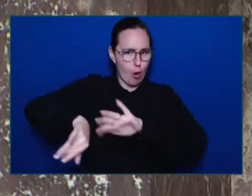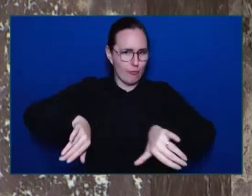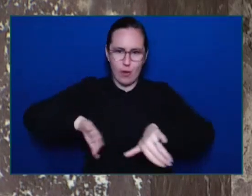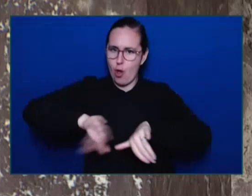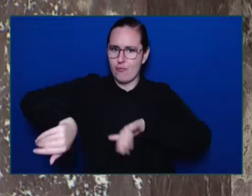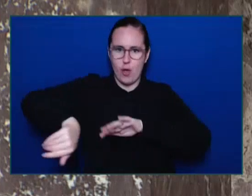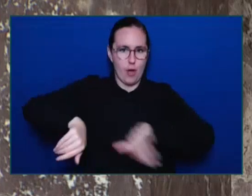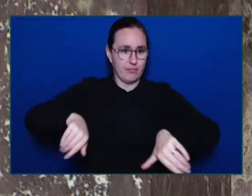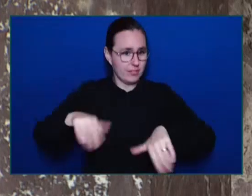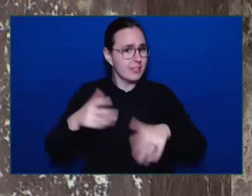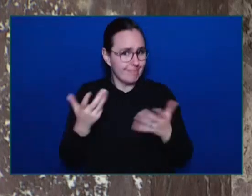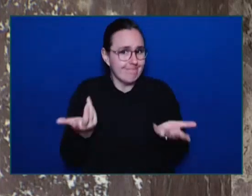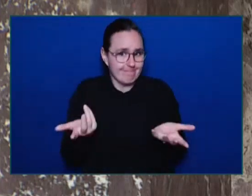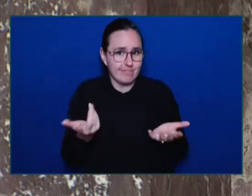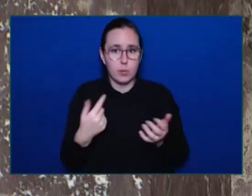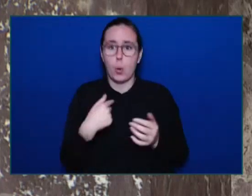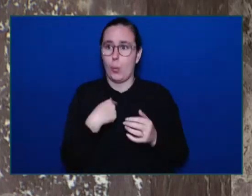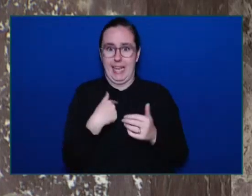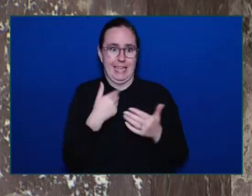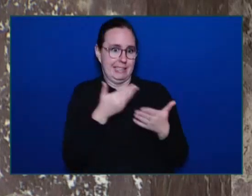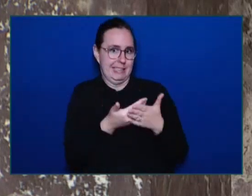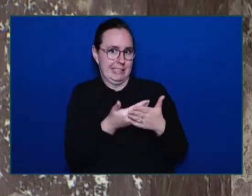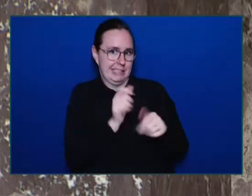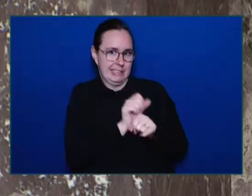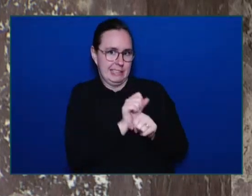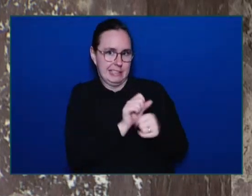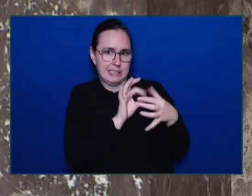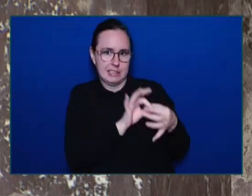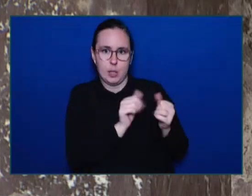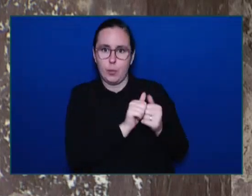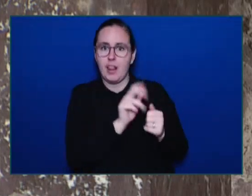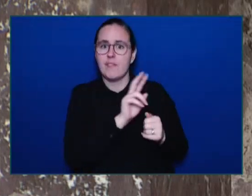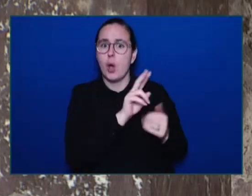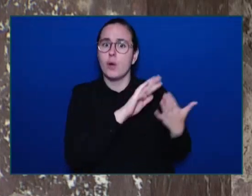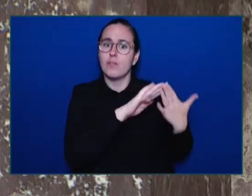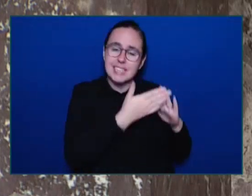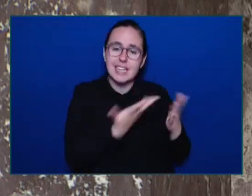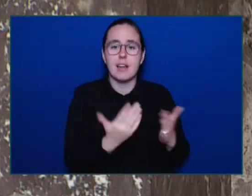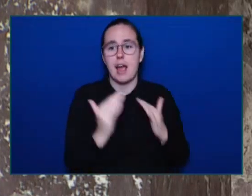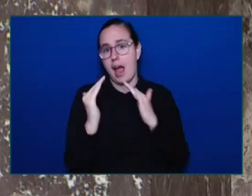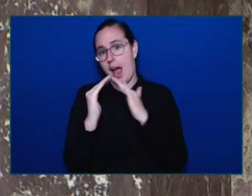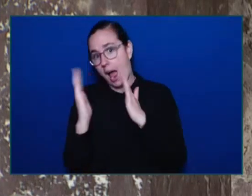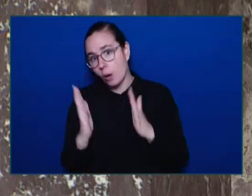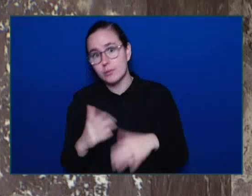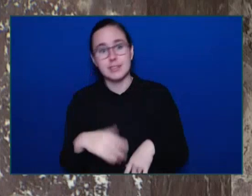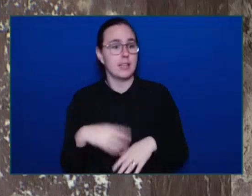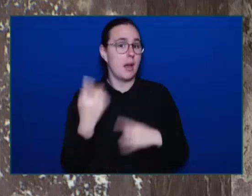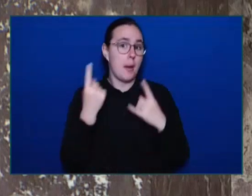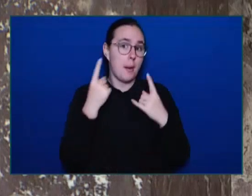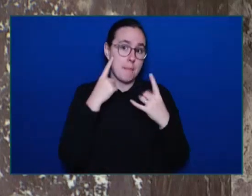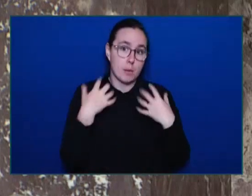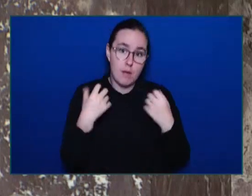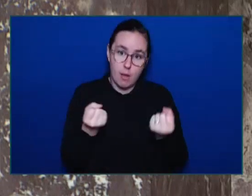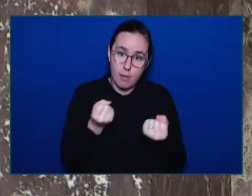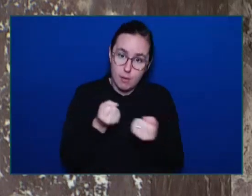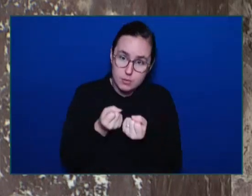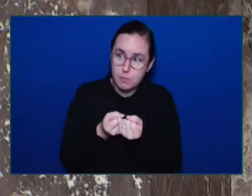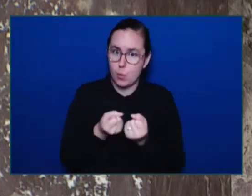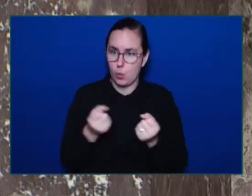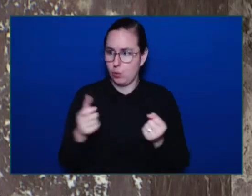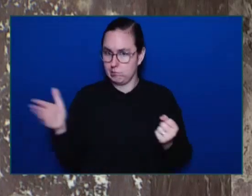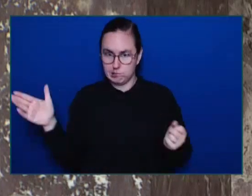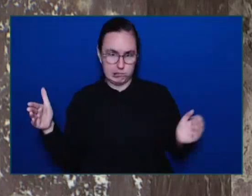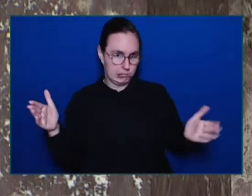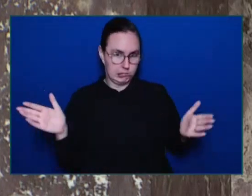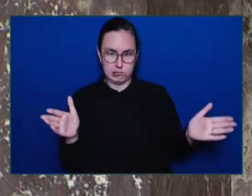on supporting people with mental health. Honourable Speaker, and I agree with the Mayor. I agree with the Mayor that it's not safe right now. The encampment on